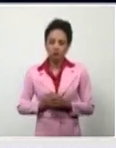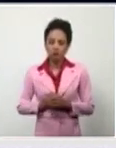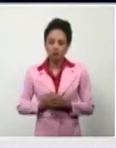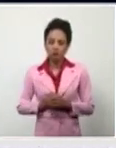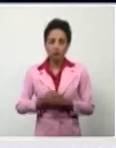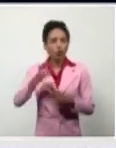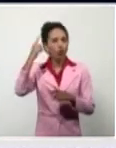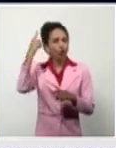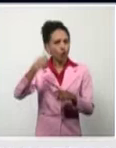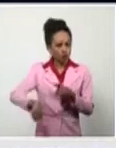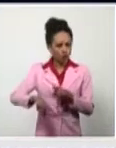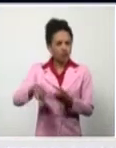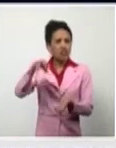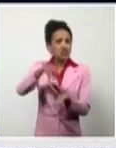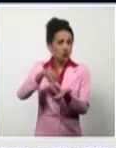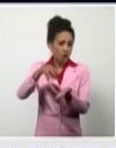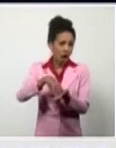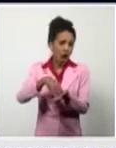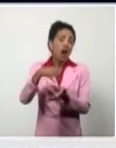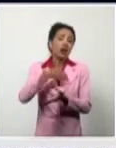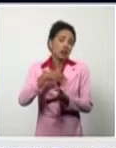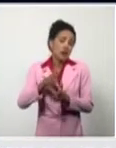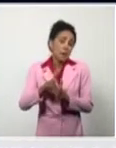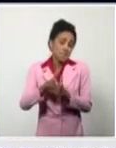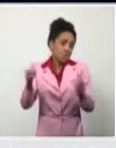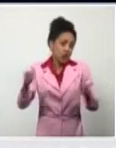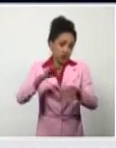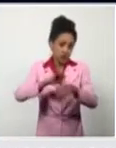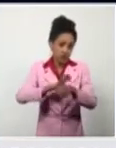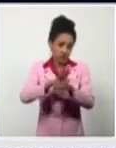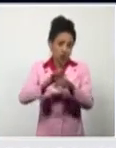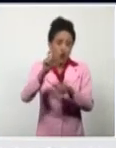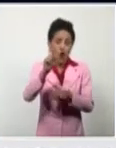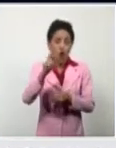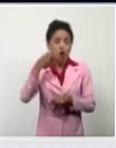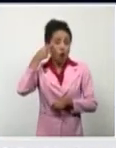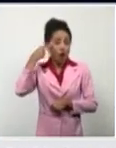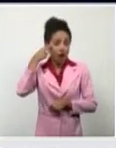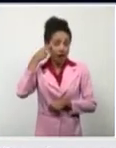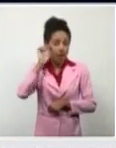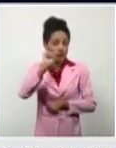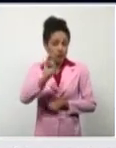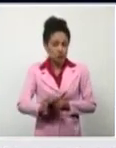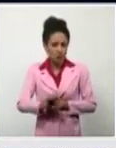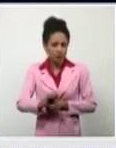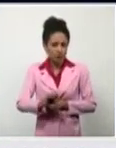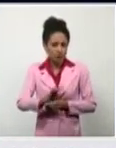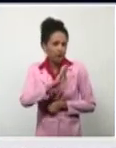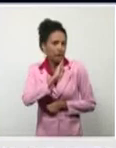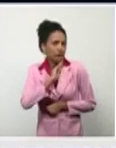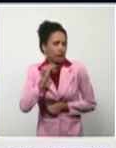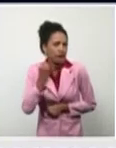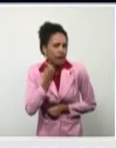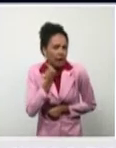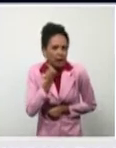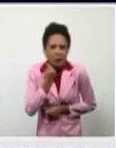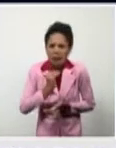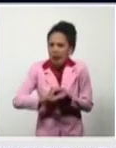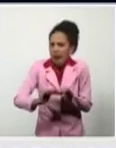in South Korea. And all of the instructors were asymptomatic the day of the workshop.